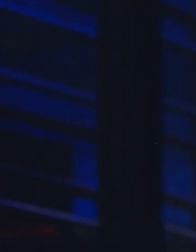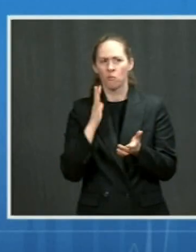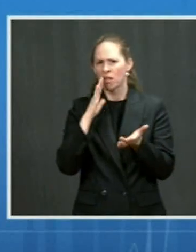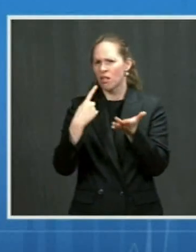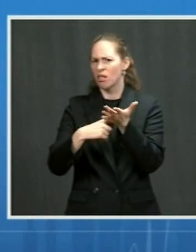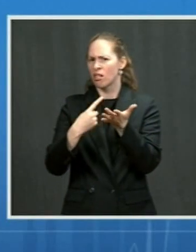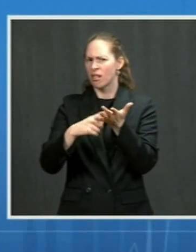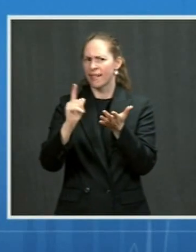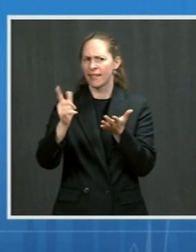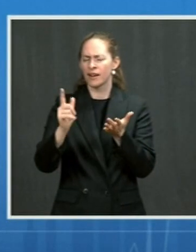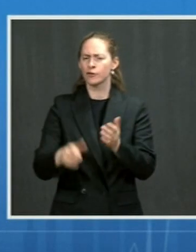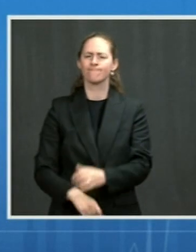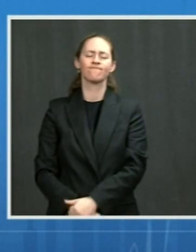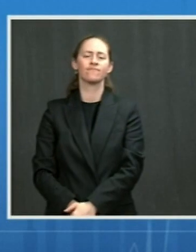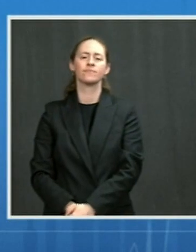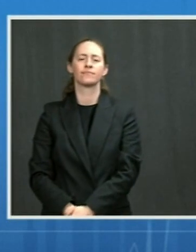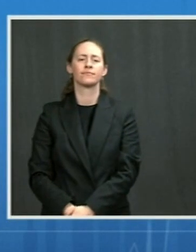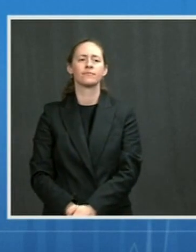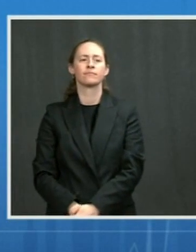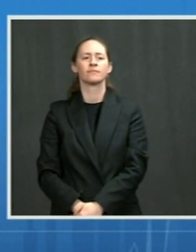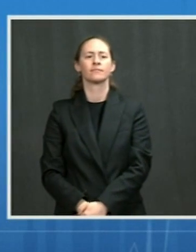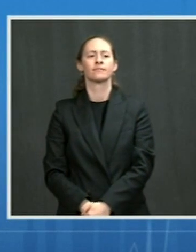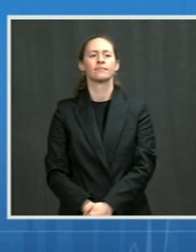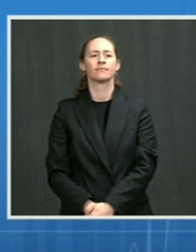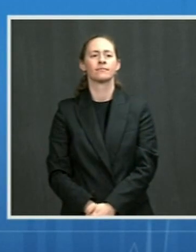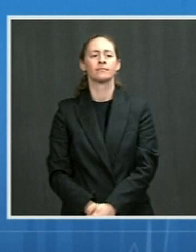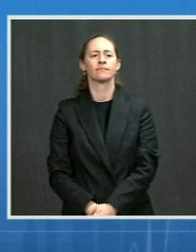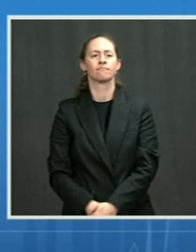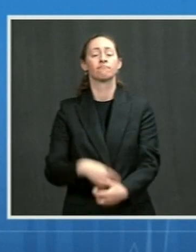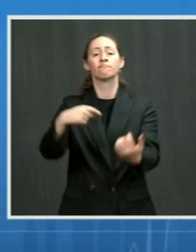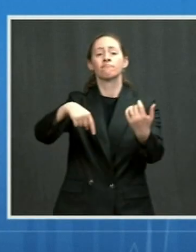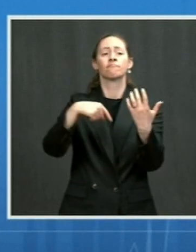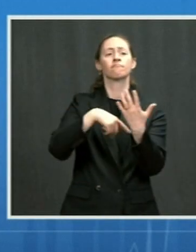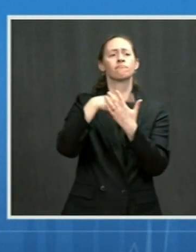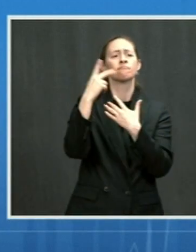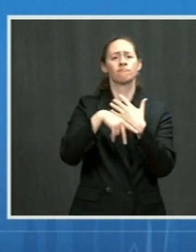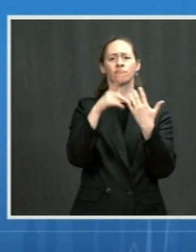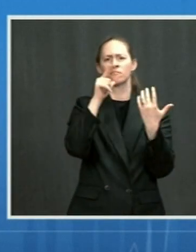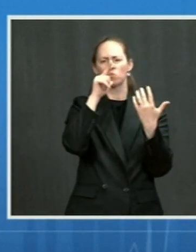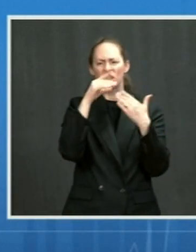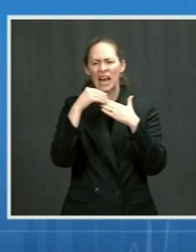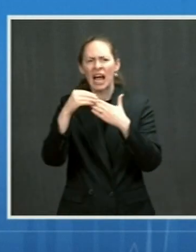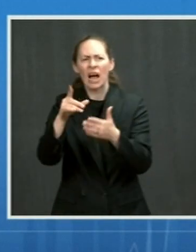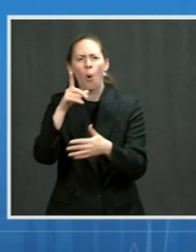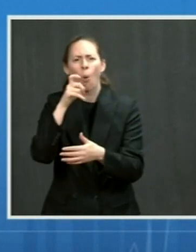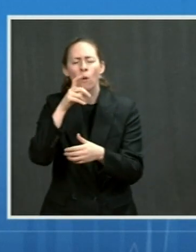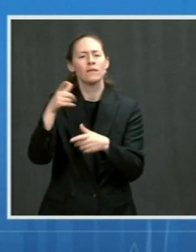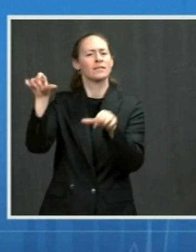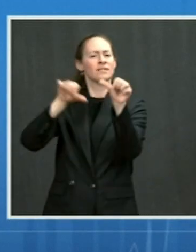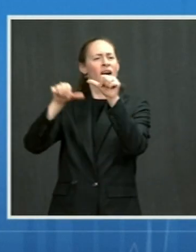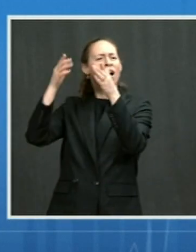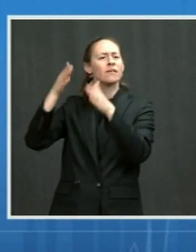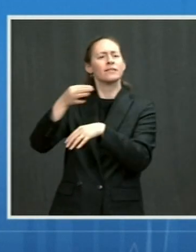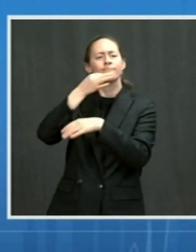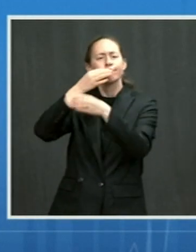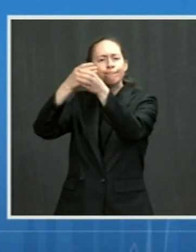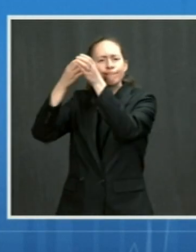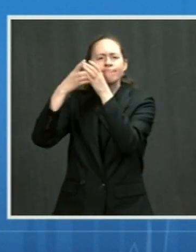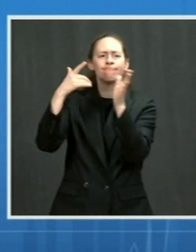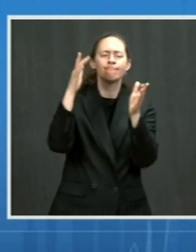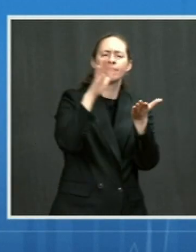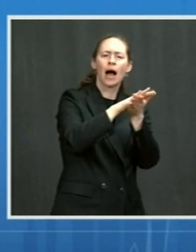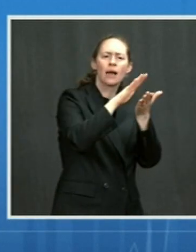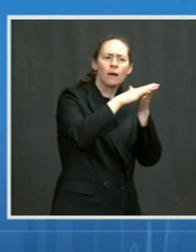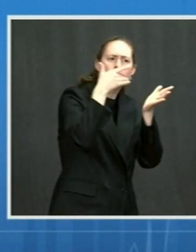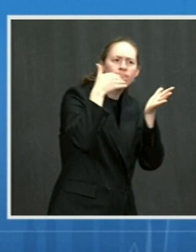difference. This program is going to bring together leading scientists from academia as well as industry